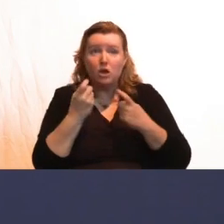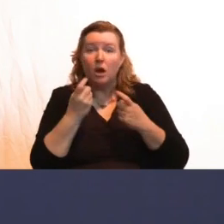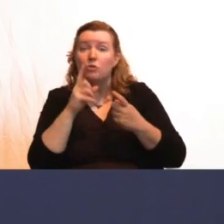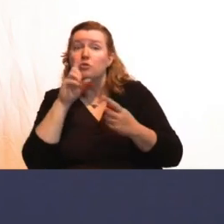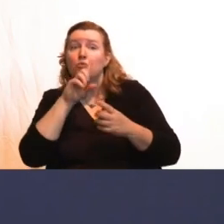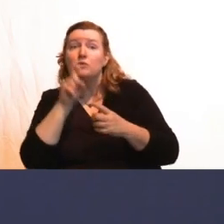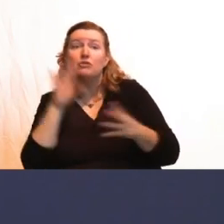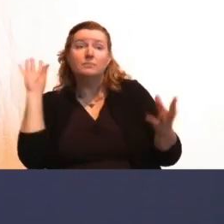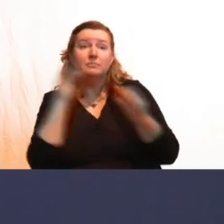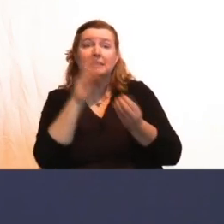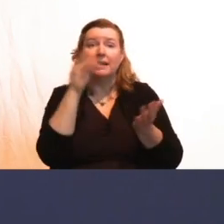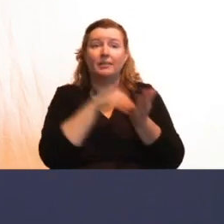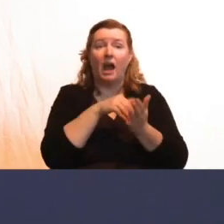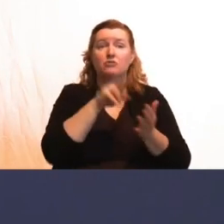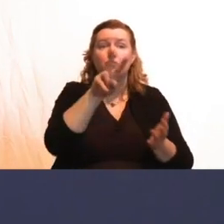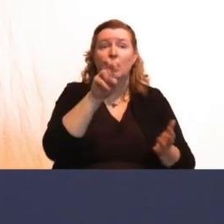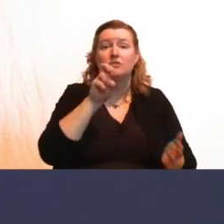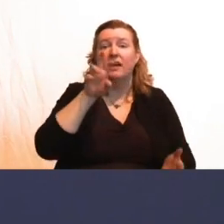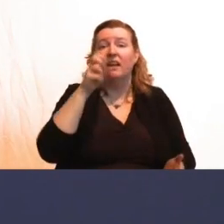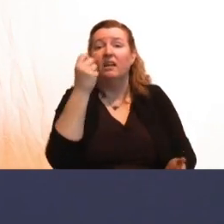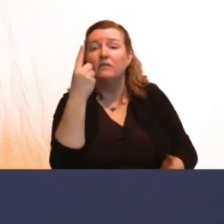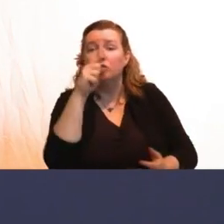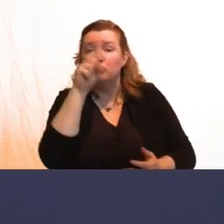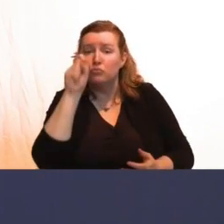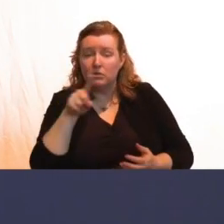6,210 of them were from Alex.